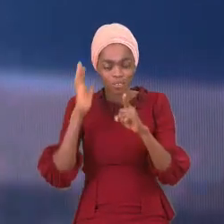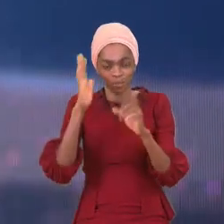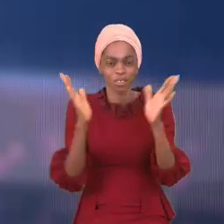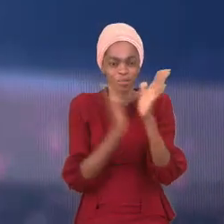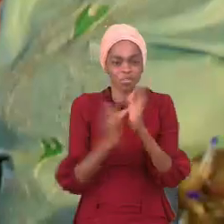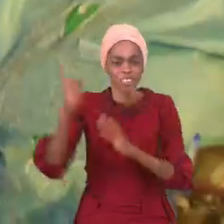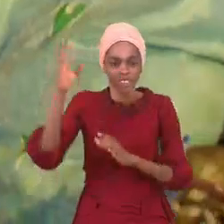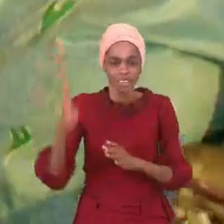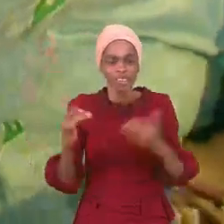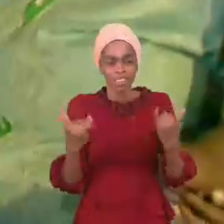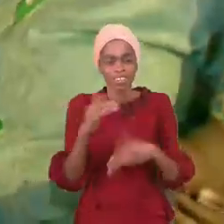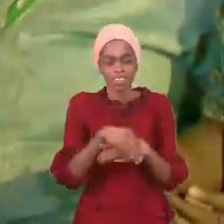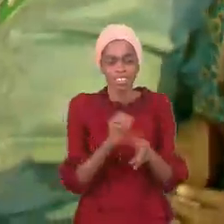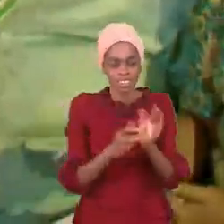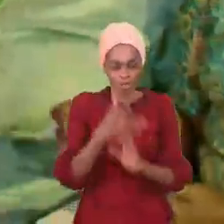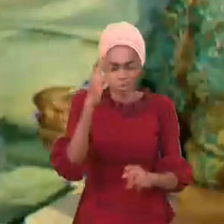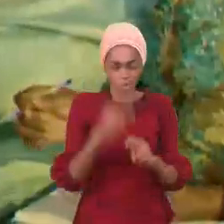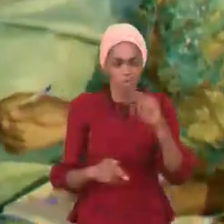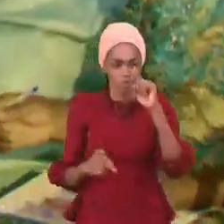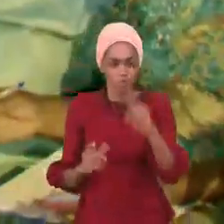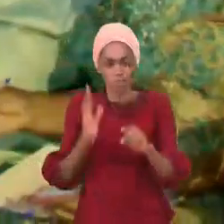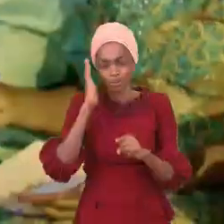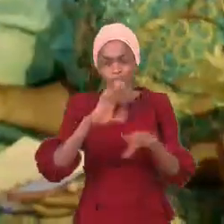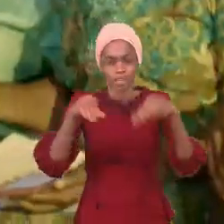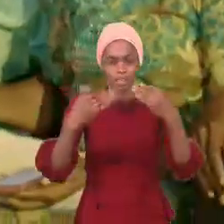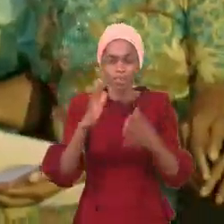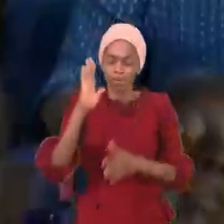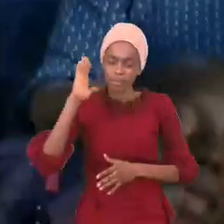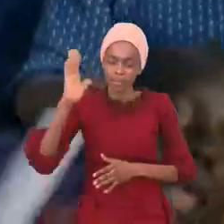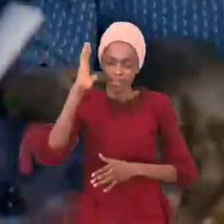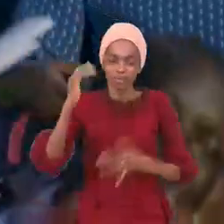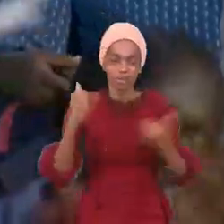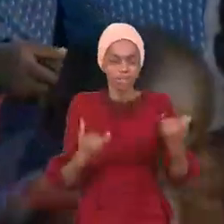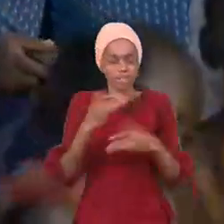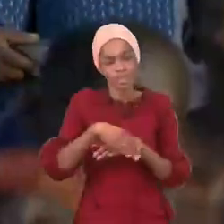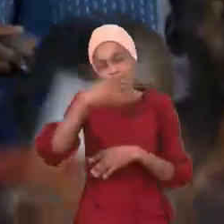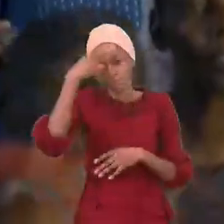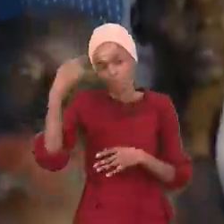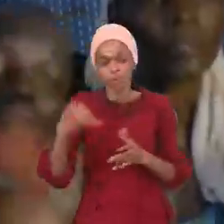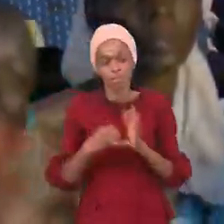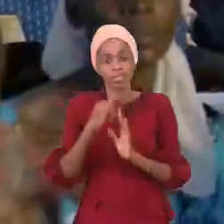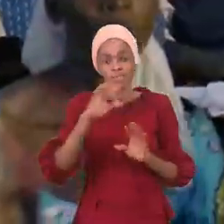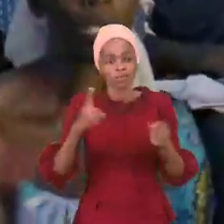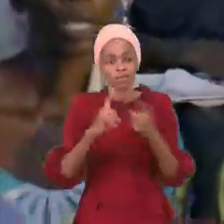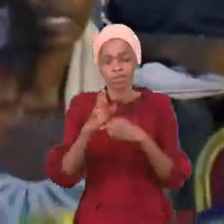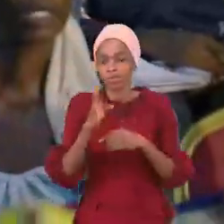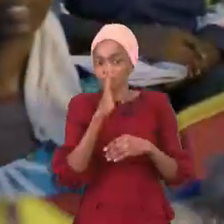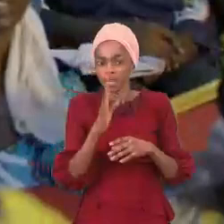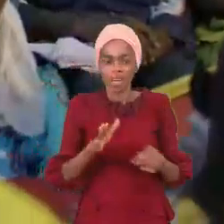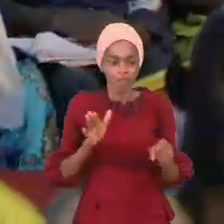God tonight. You will give your testimony tonight, because there's going to be